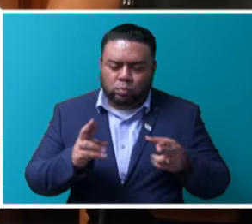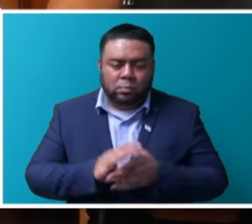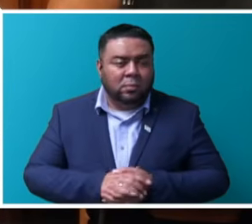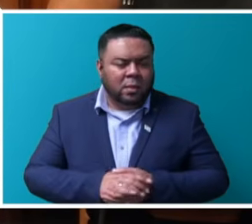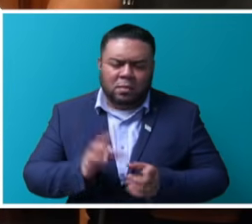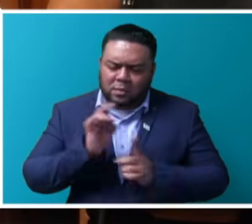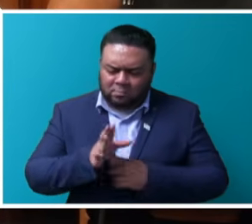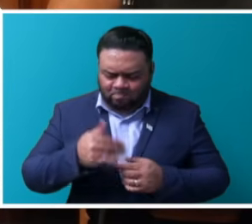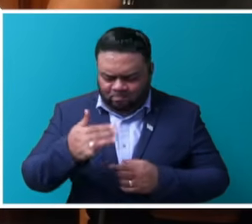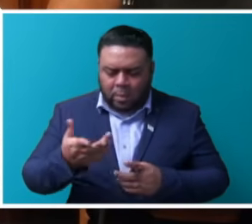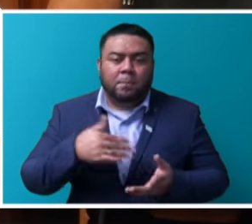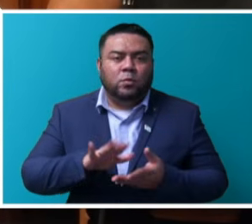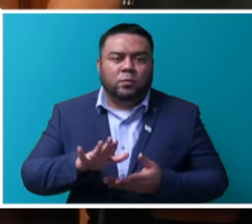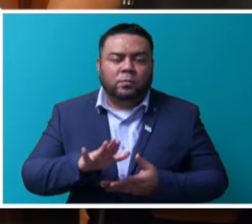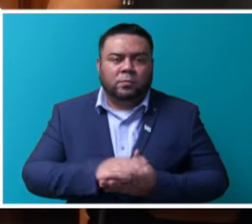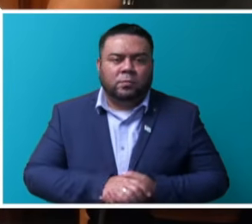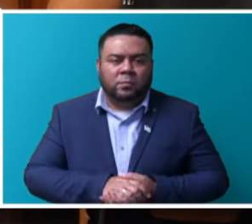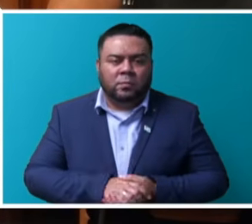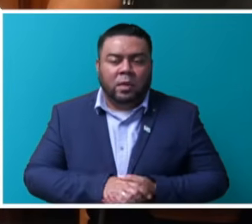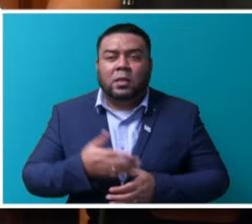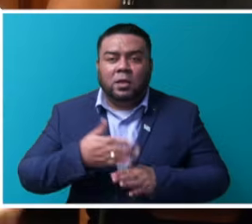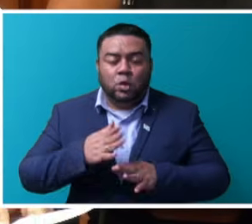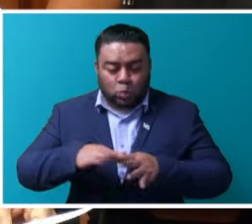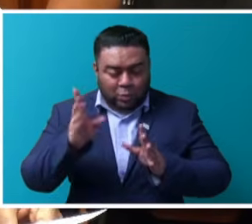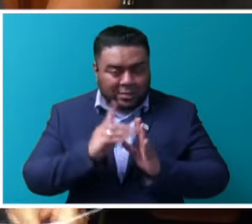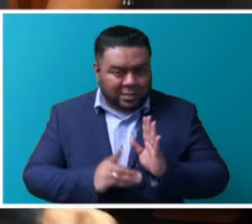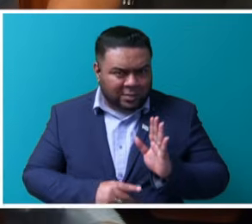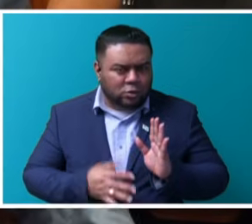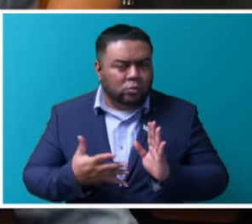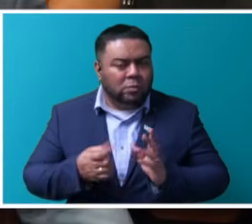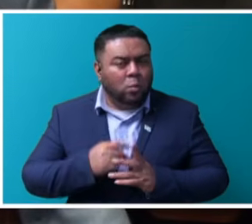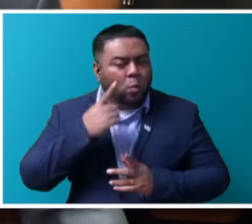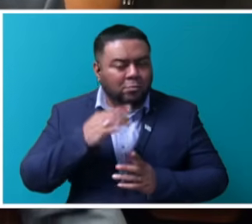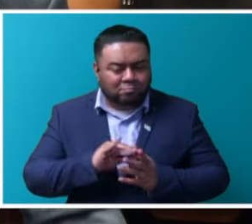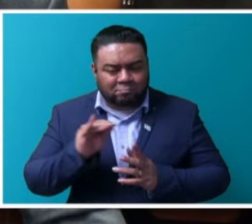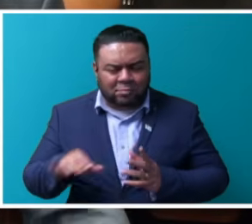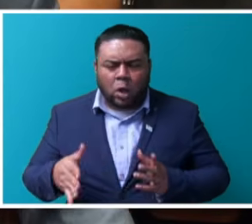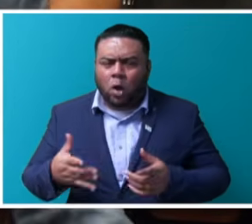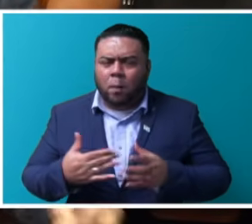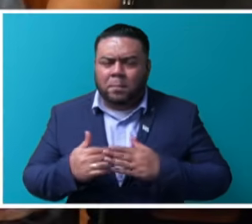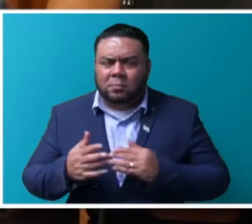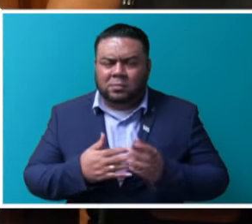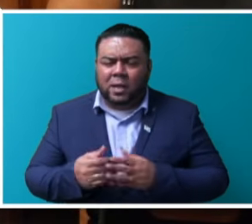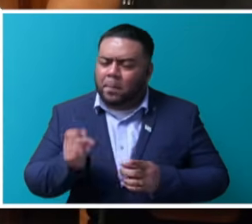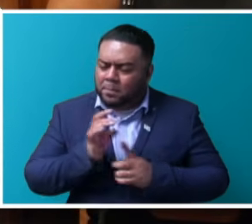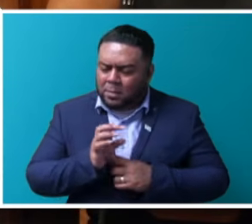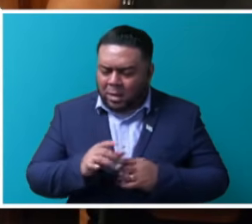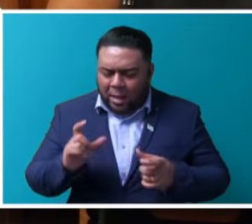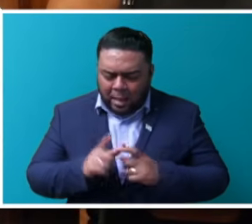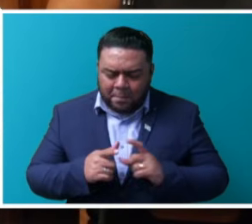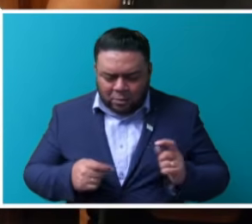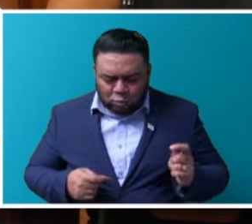are future-proof and resilient. The new designs include water spans, increased load capacity, and most importantly, enhanced climate